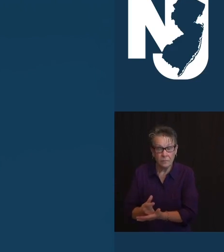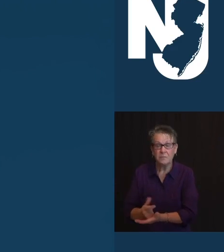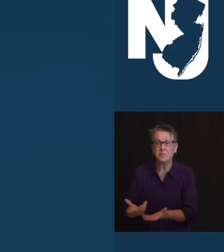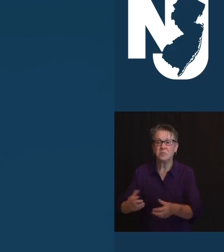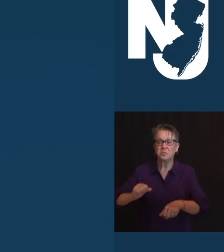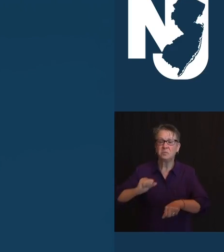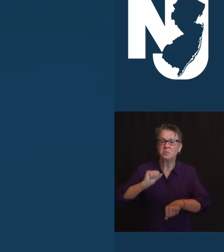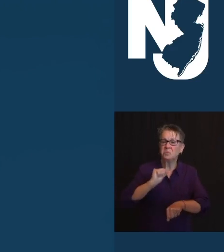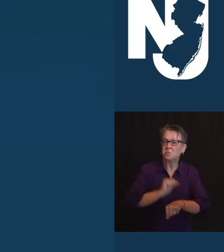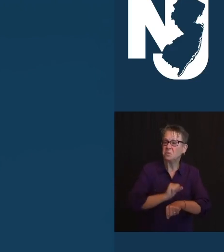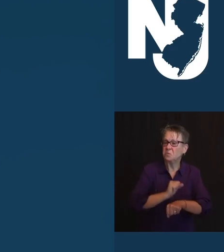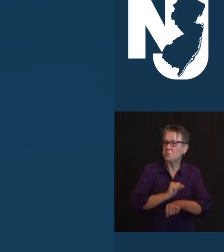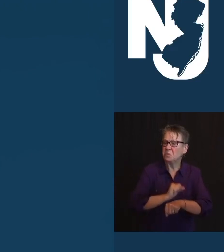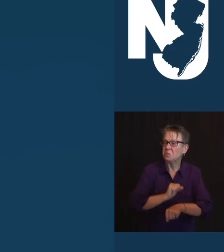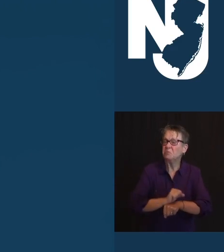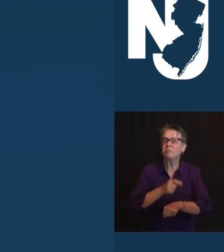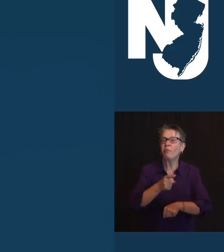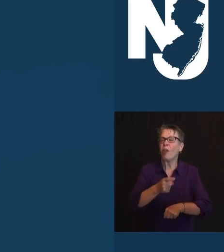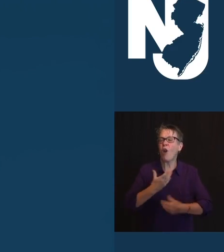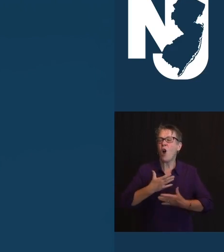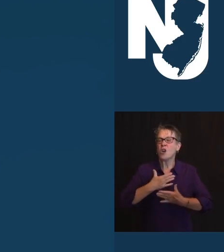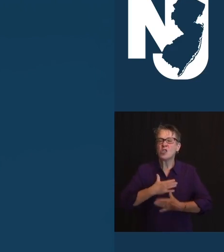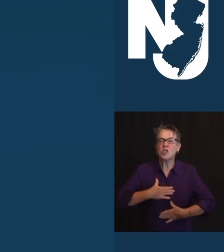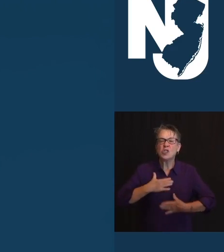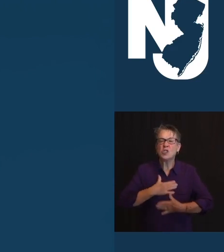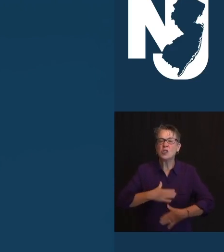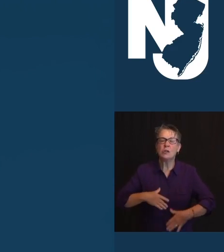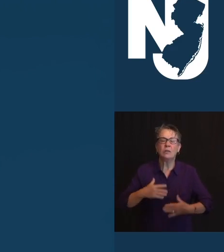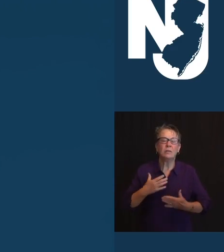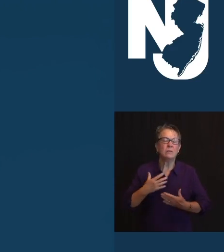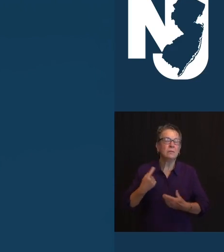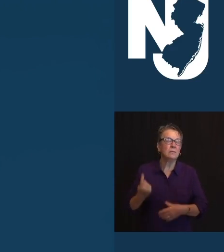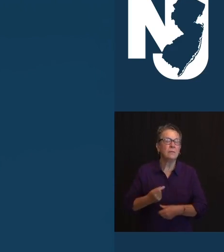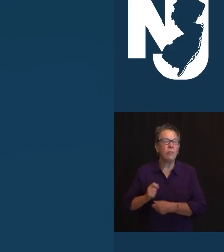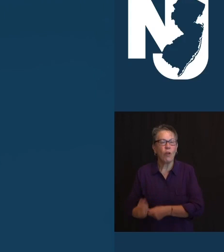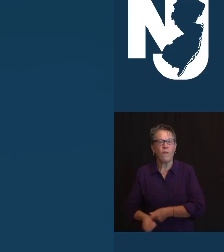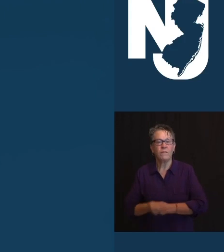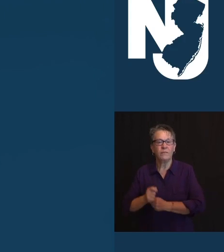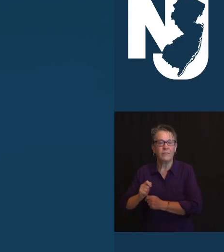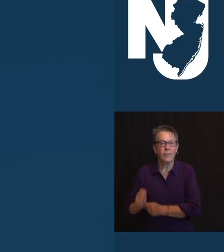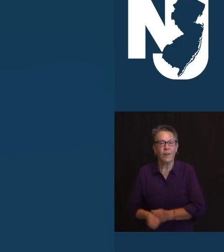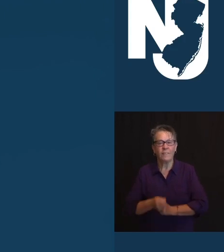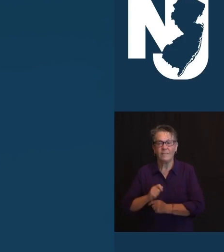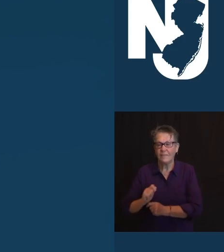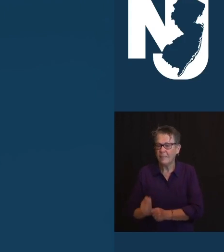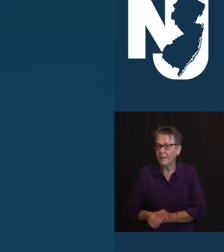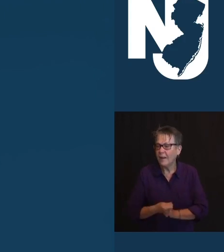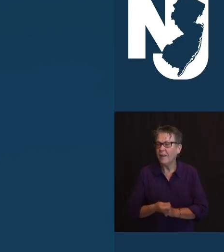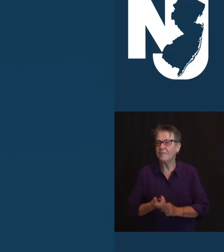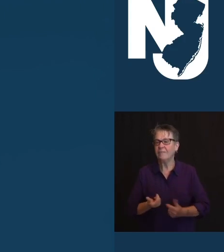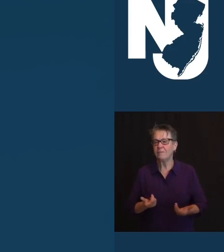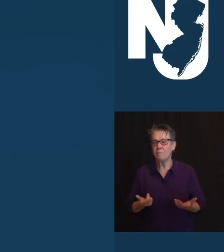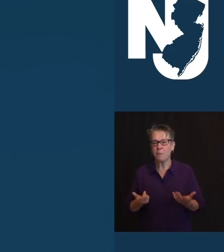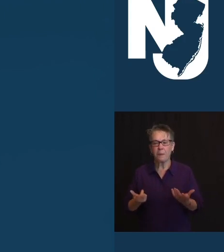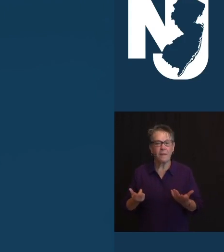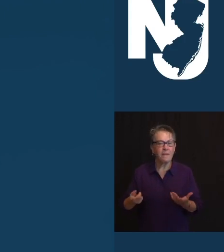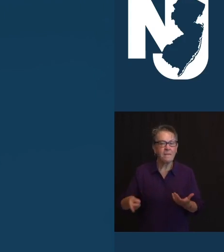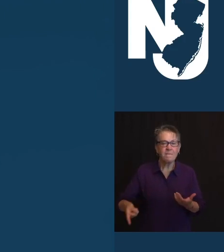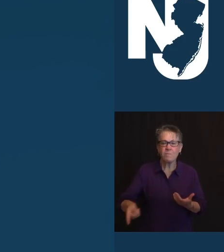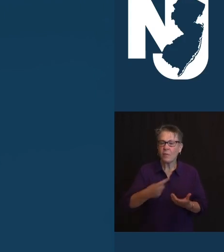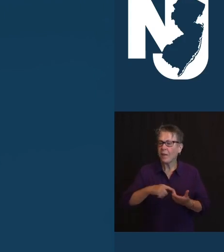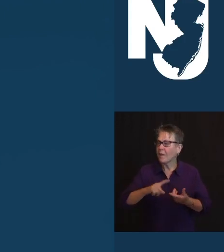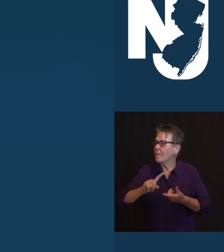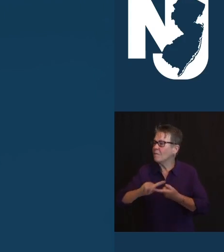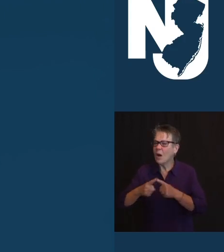many years, especially with buddies whose friendships spanned more than 50 years. Above all, however, John